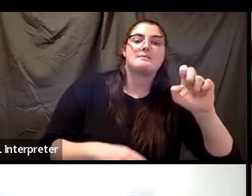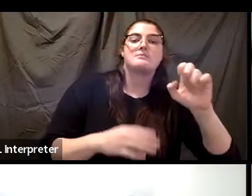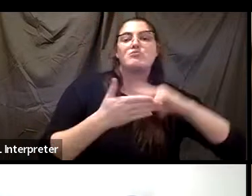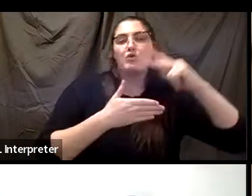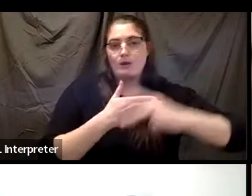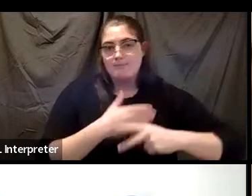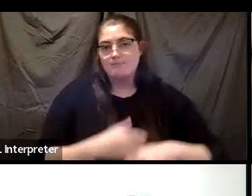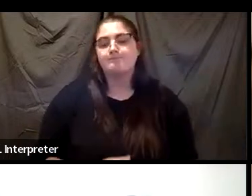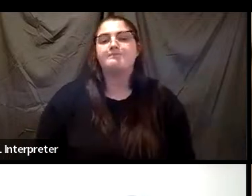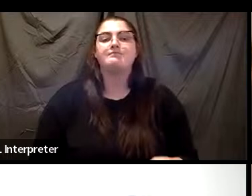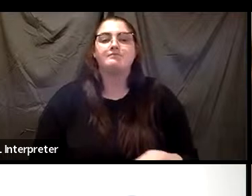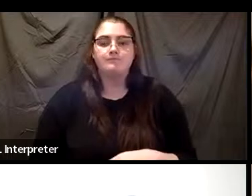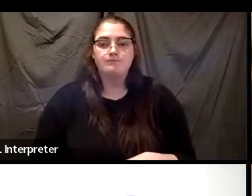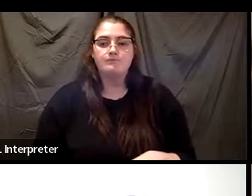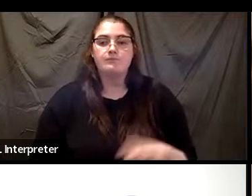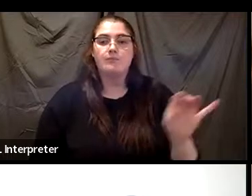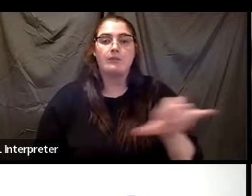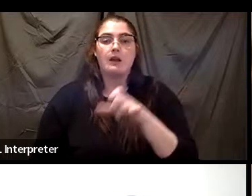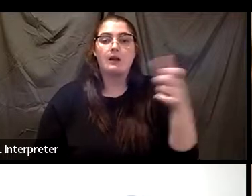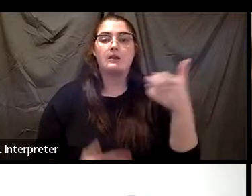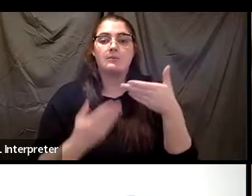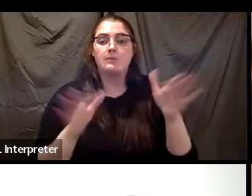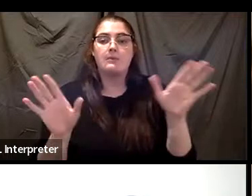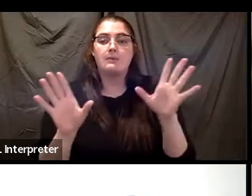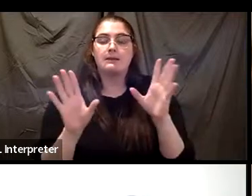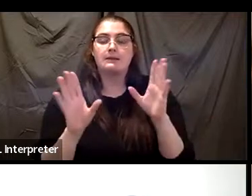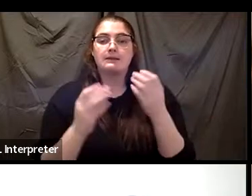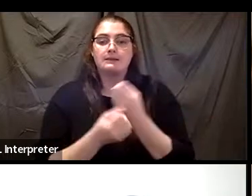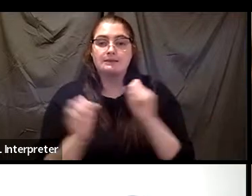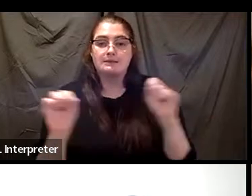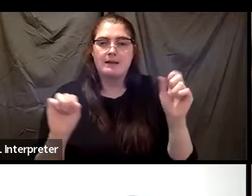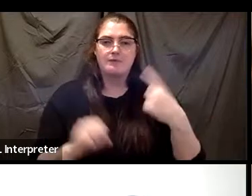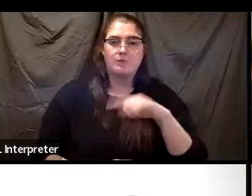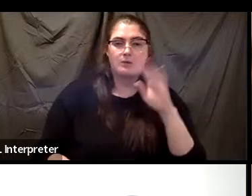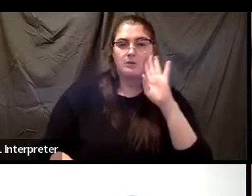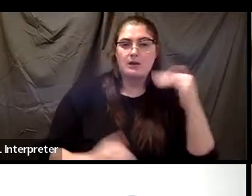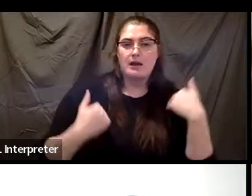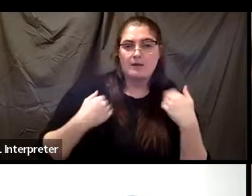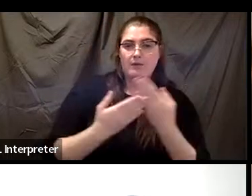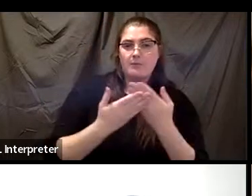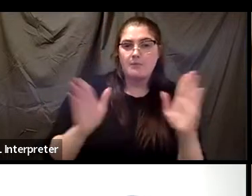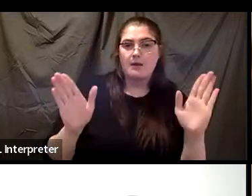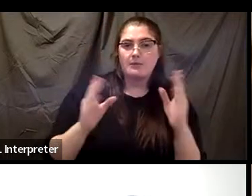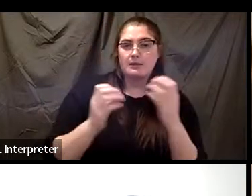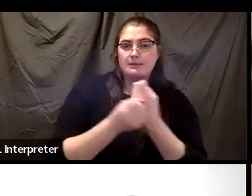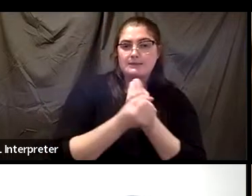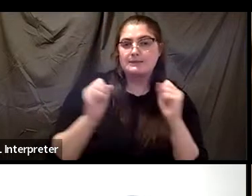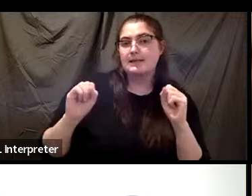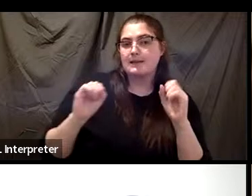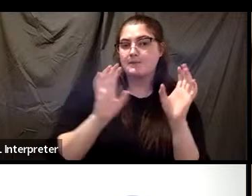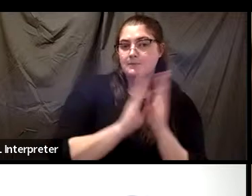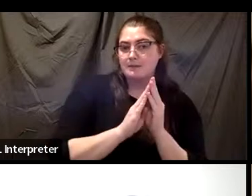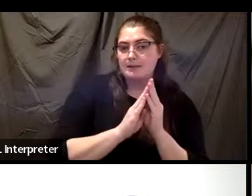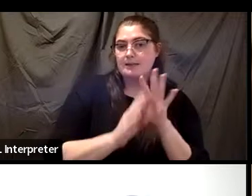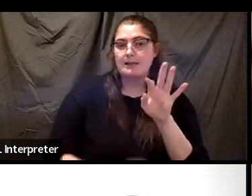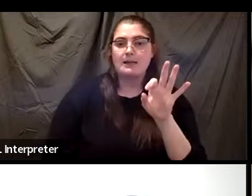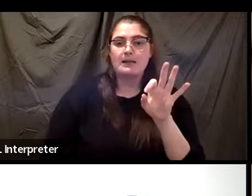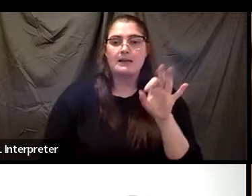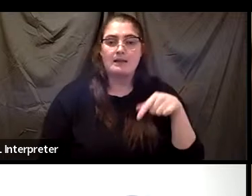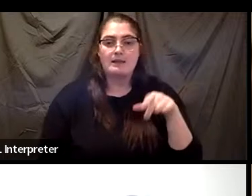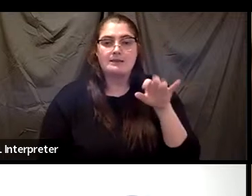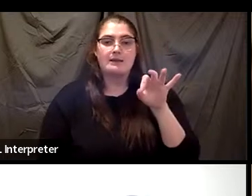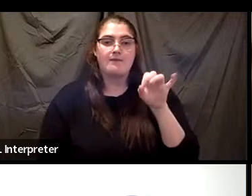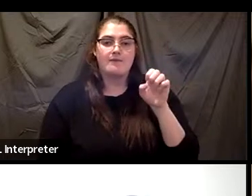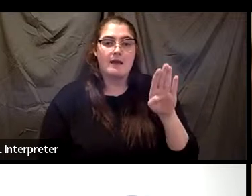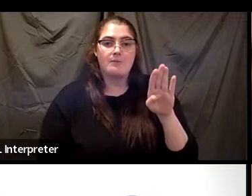As far as another public safety, we're going to have our public safety meeting uh, this February